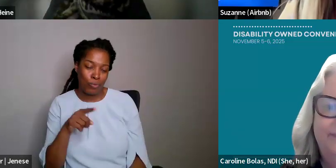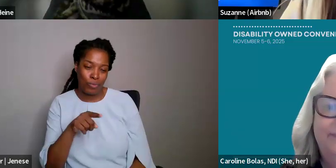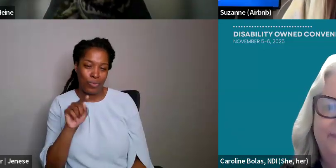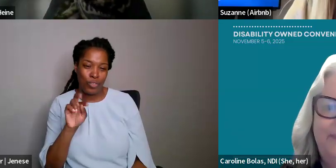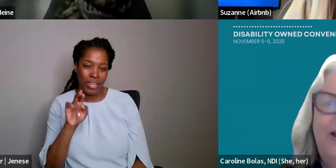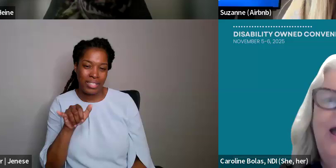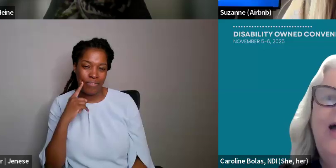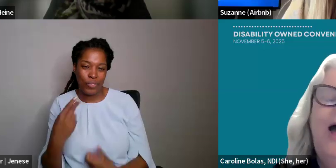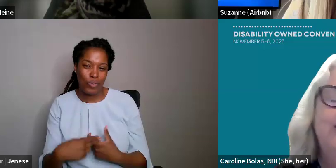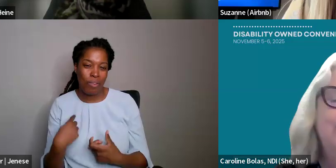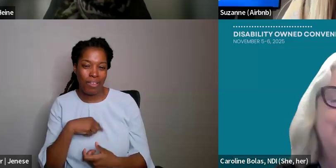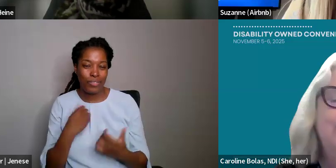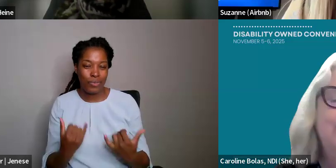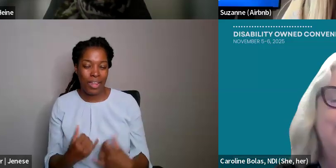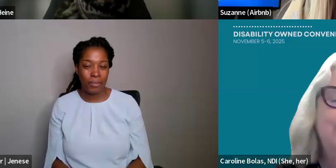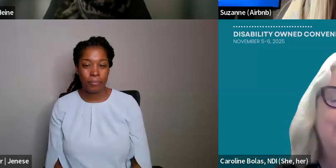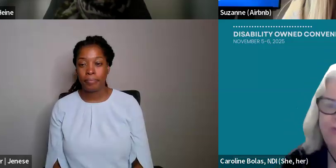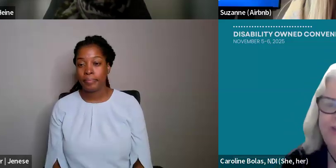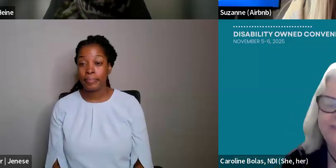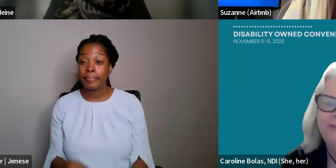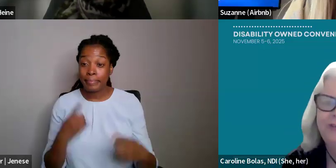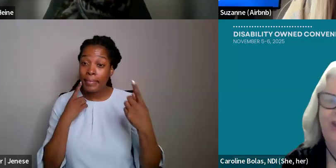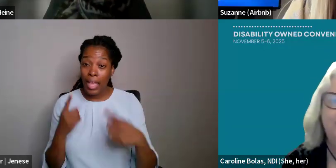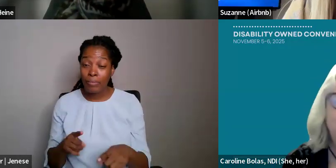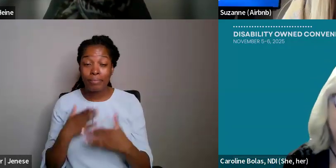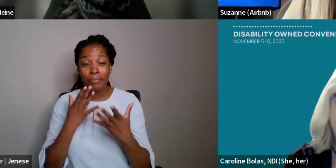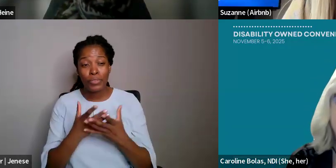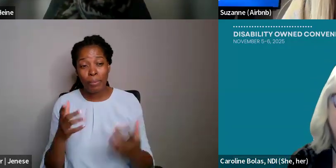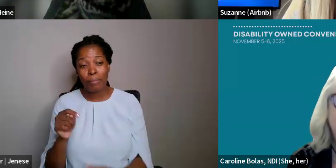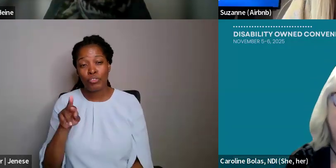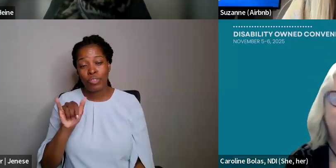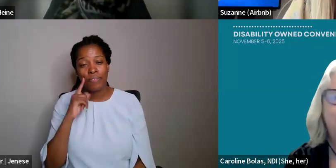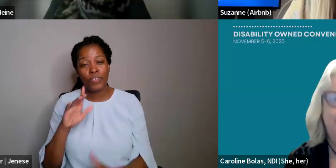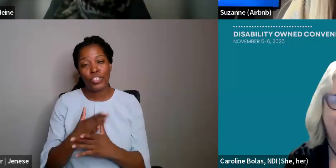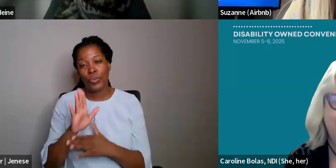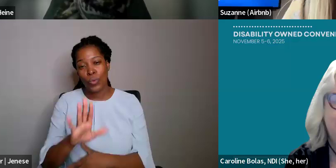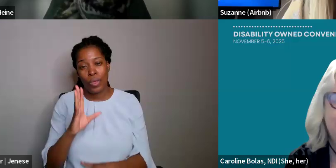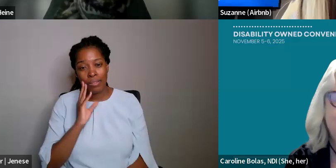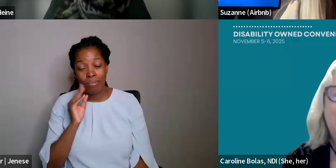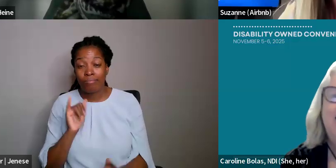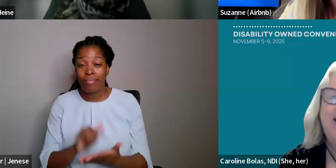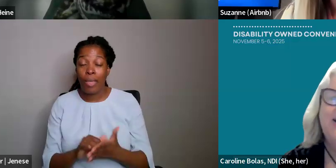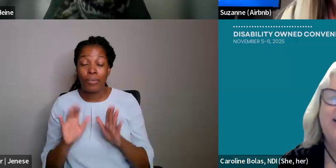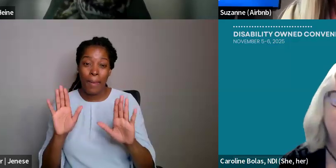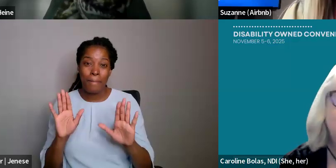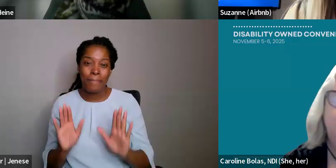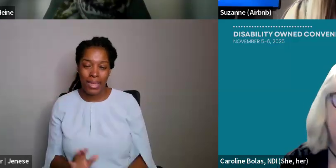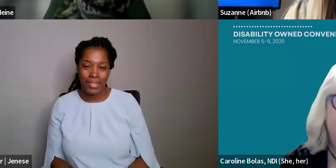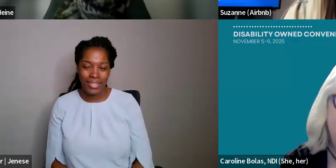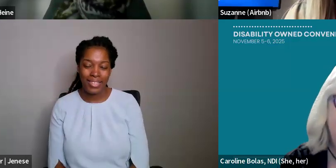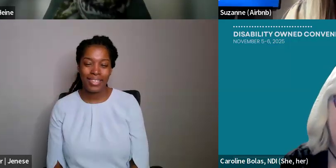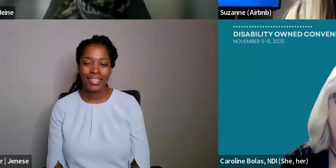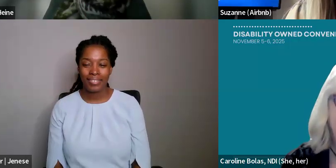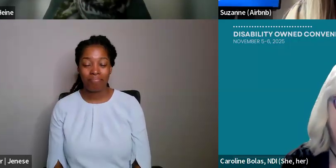today. I agree. Thank you so much, Tracy, for sharing your experiences. That was amazing.